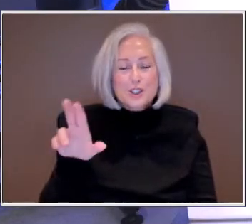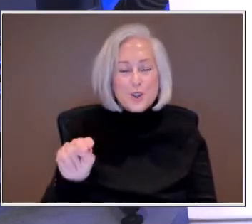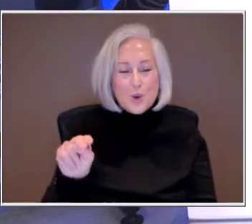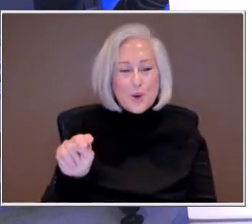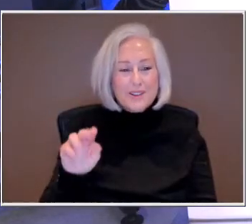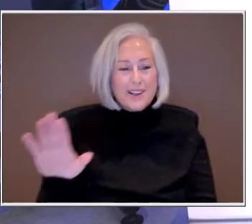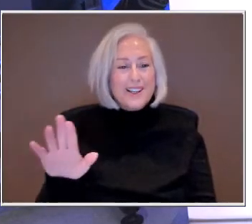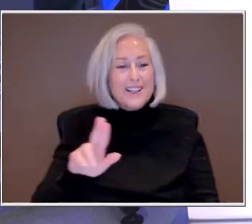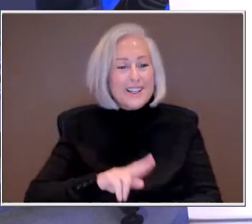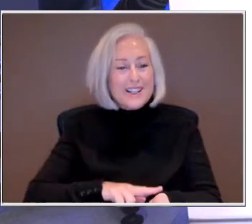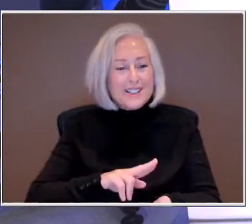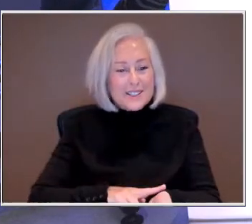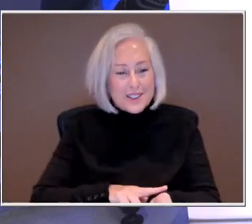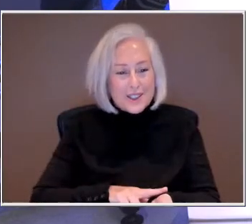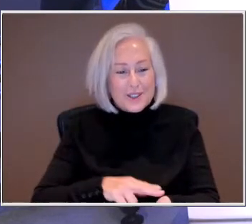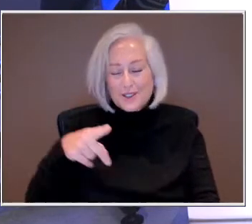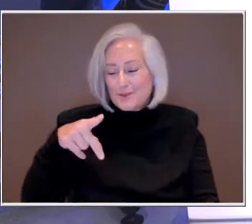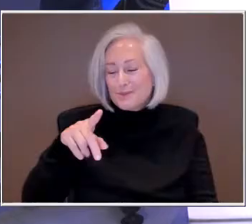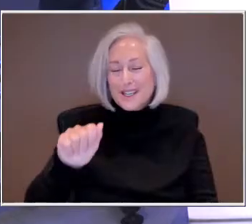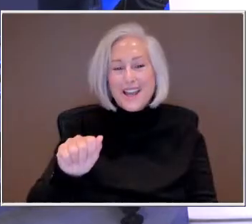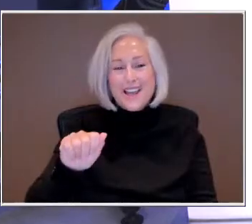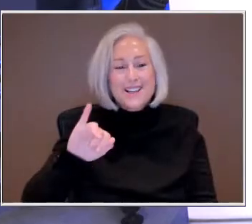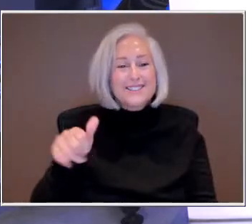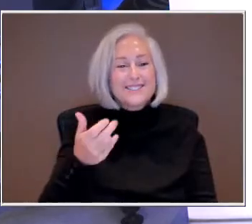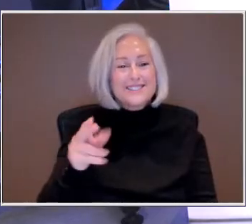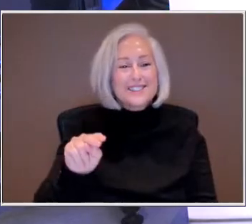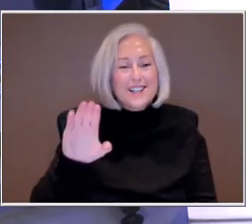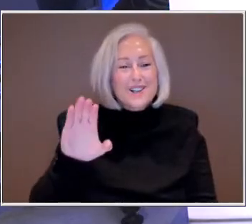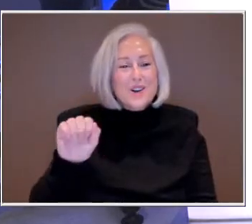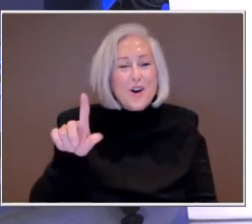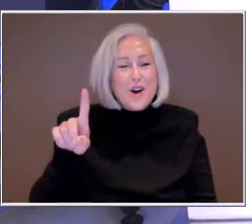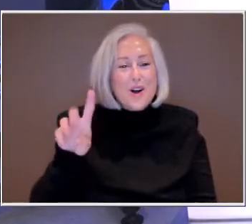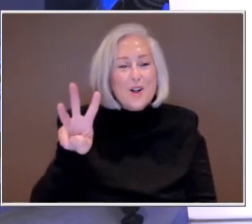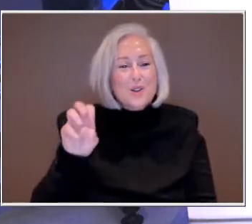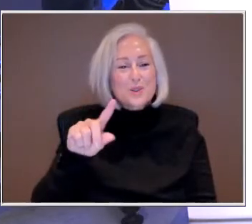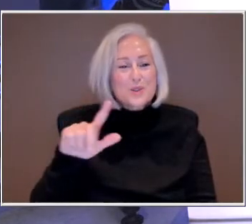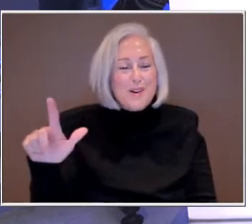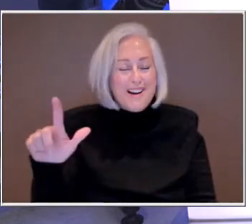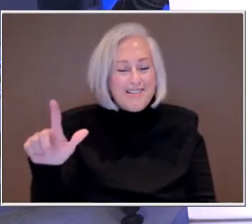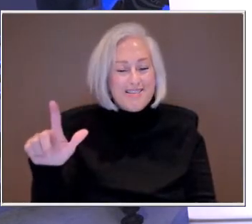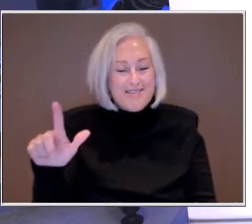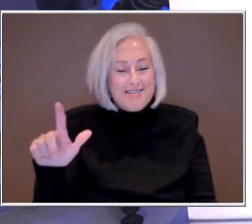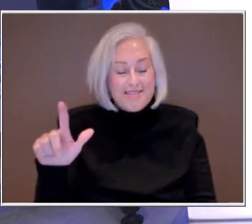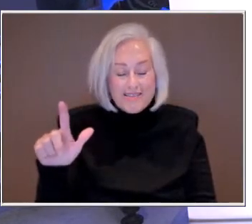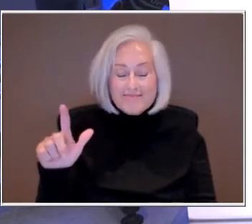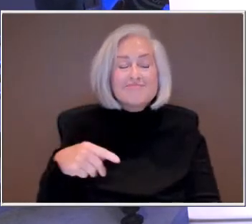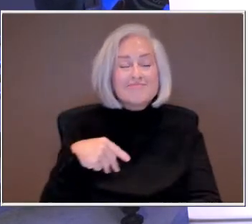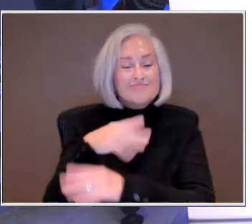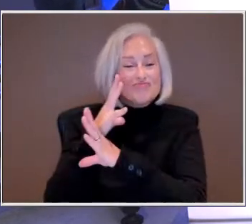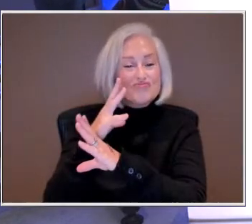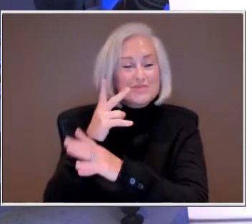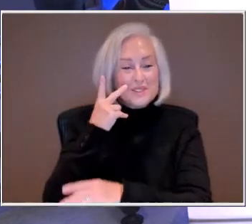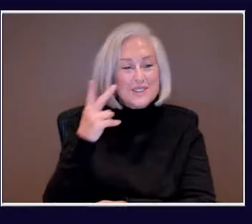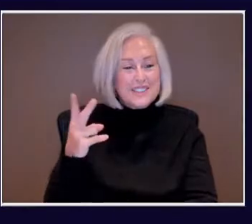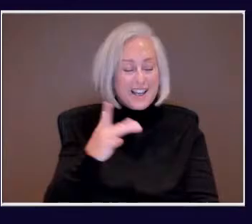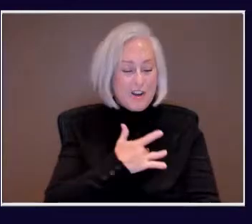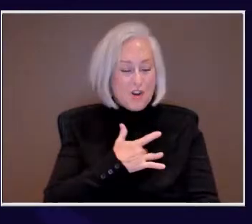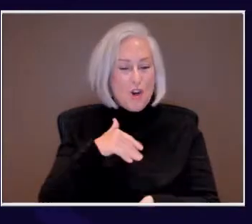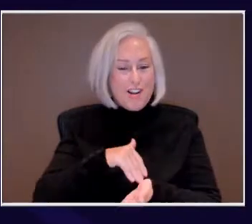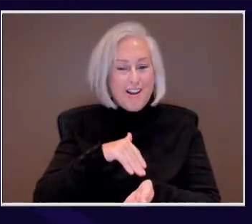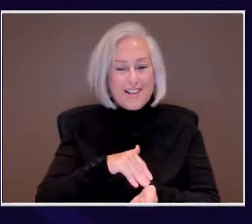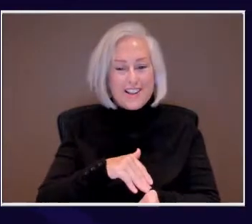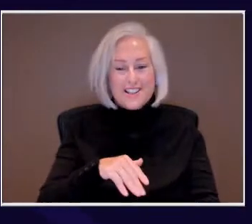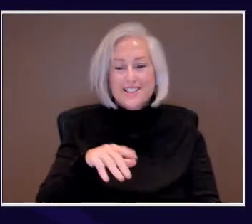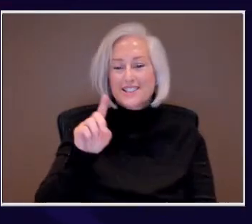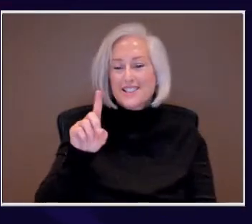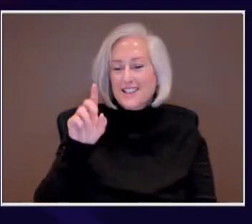practitioner, Jan Caldwell. Jan, thank you. And joining us virtually, we have Robert's cardiologist, Dr. Herrick Shaw, who joins